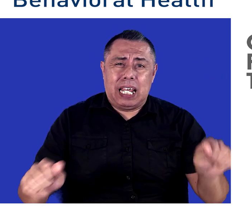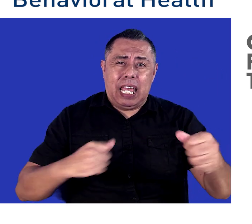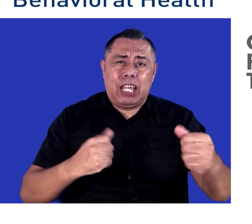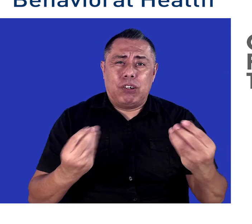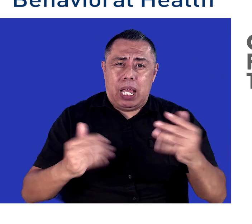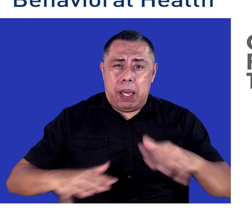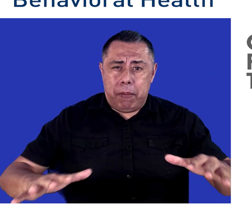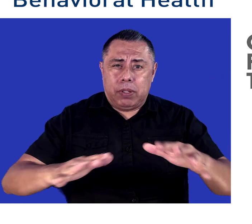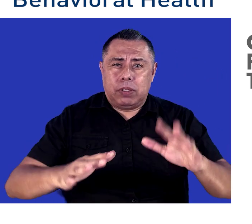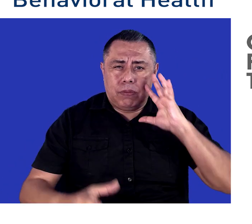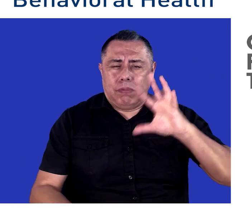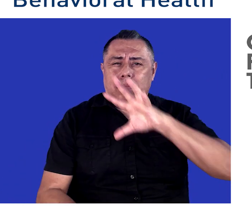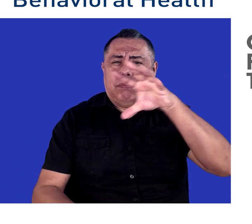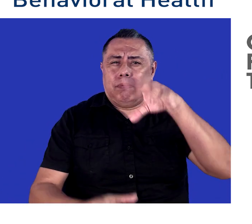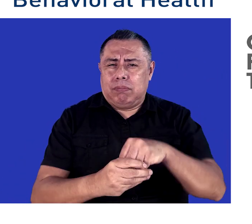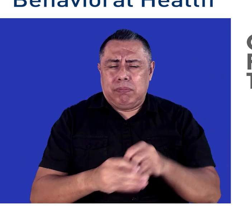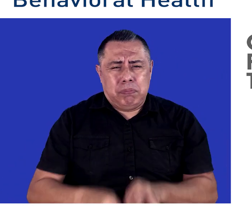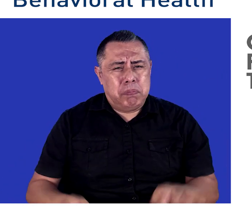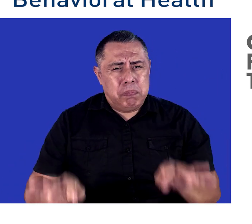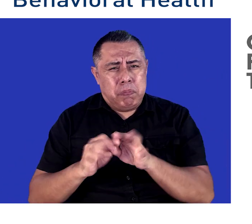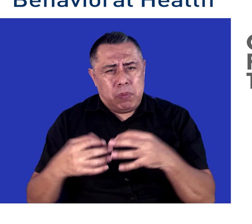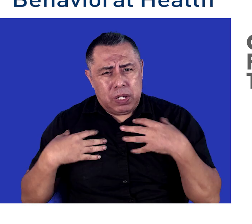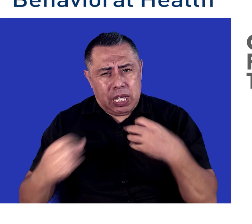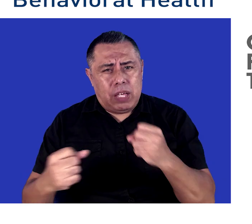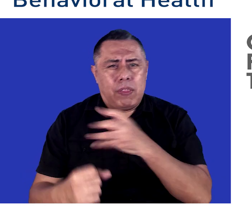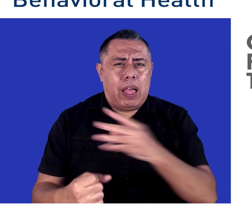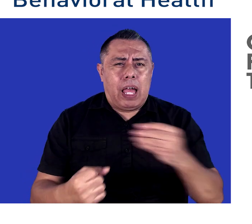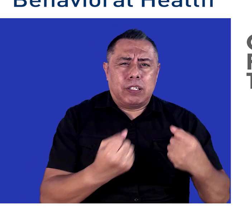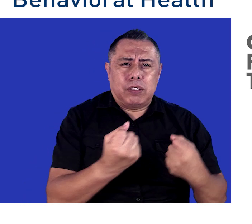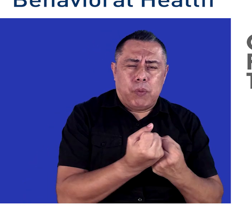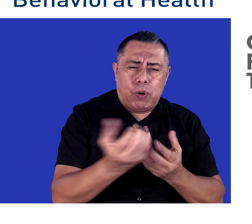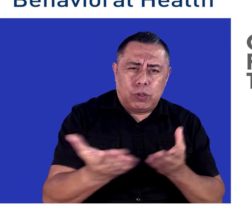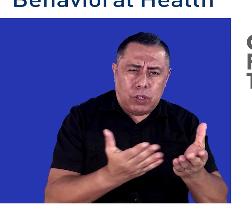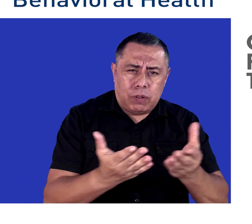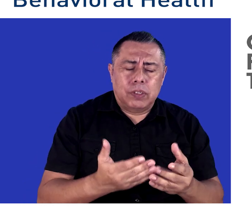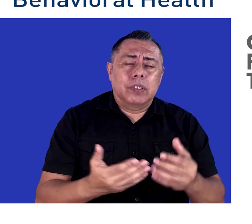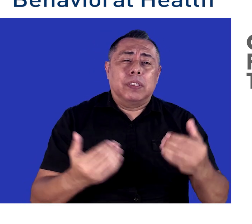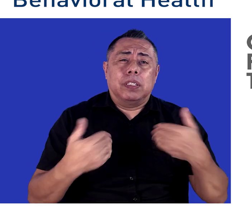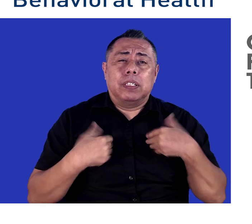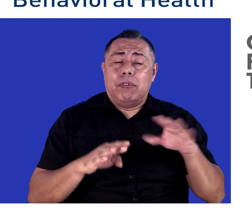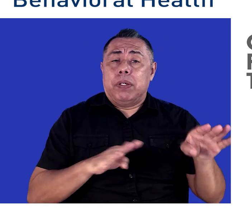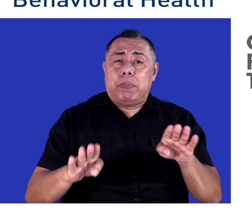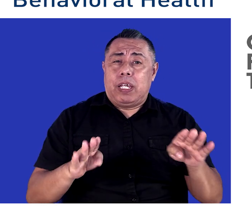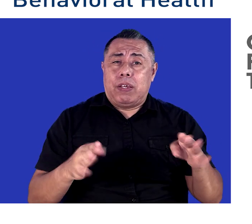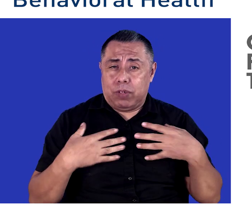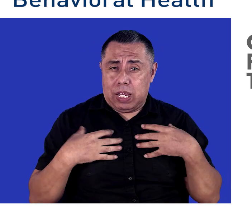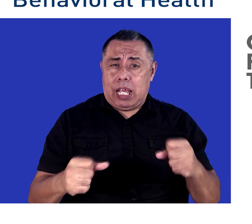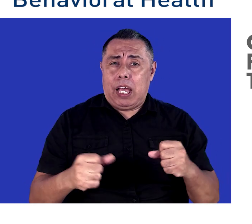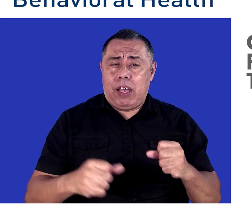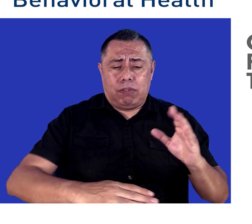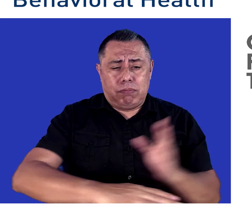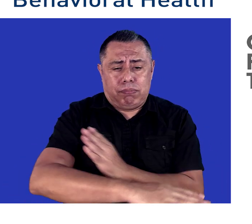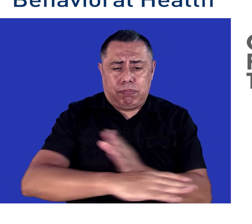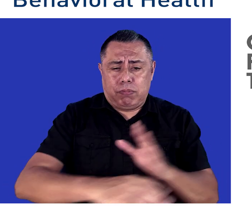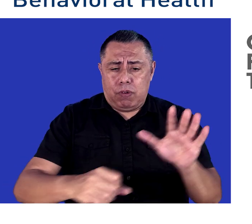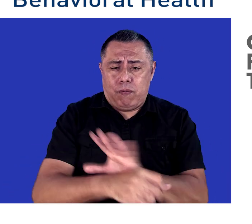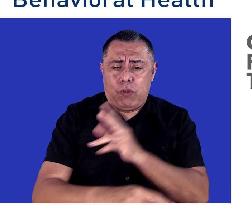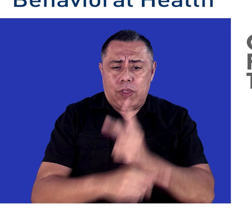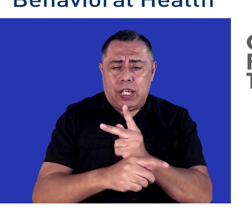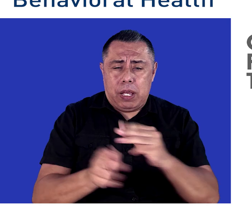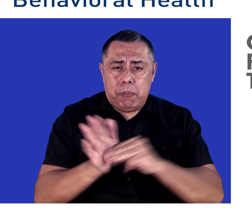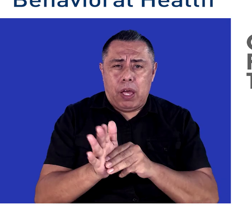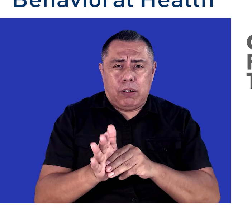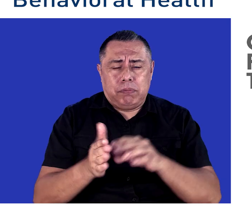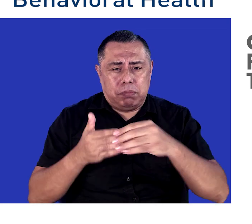18-acre campus that centralizes essential health and support services. Guided by a behavioral health continuum of care